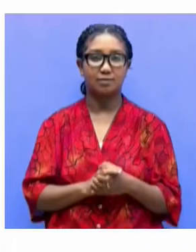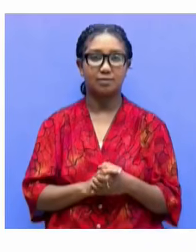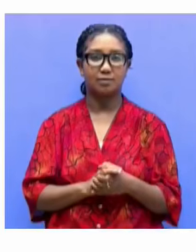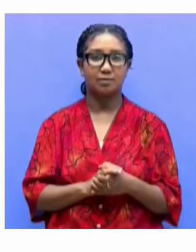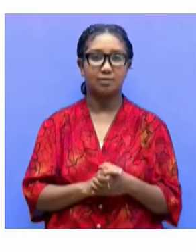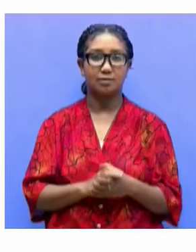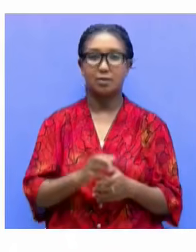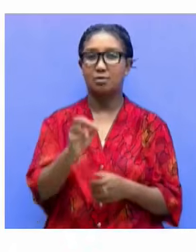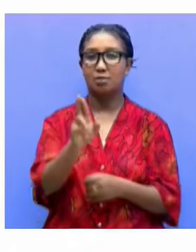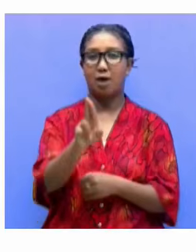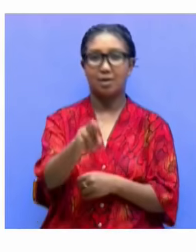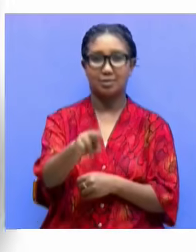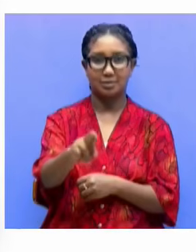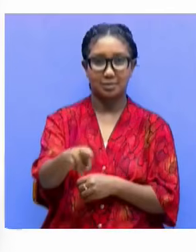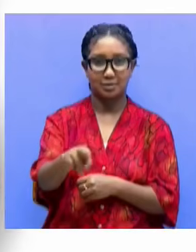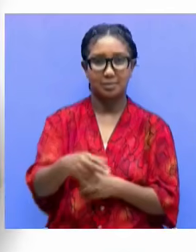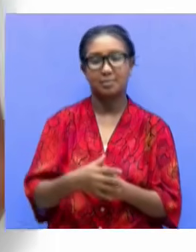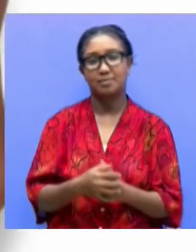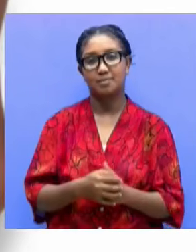a ride